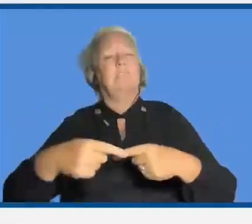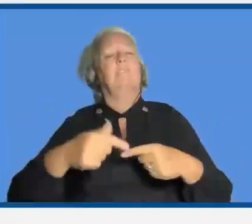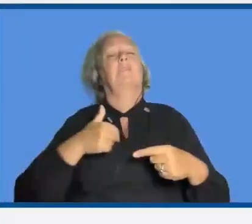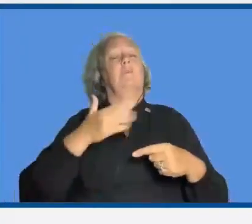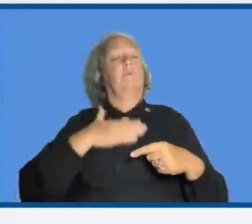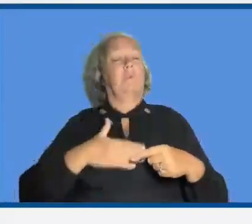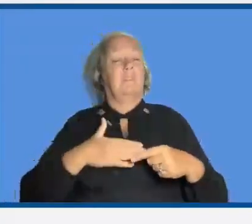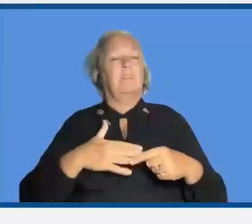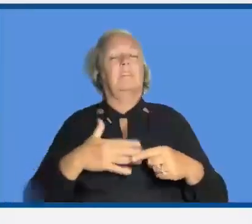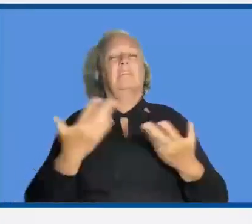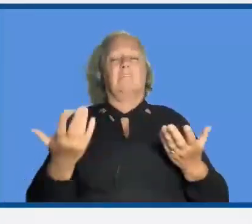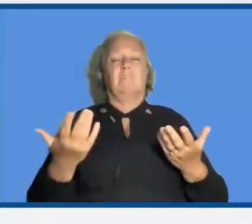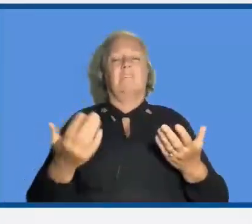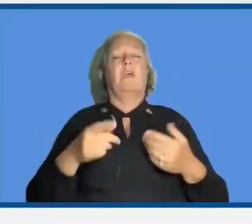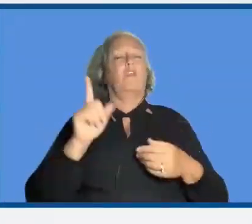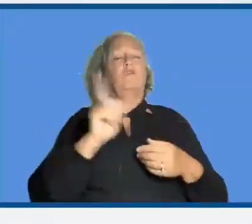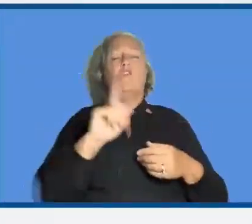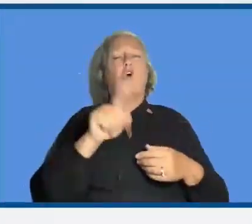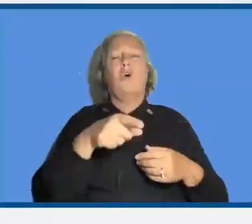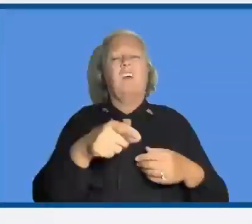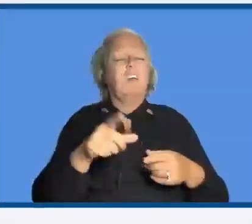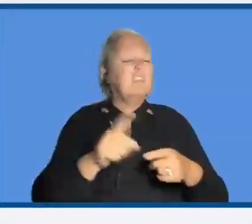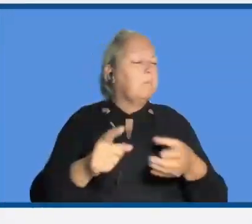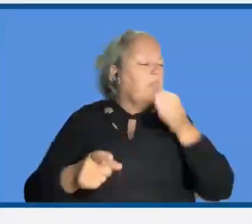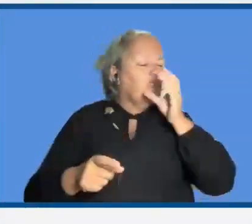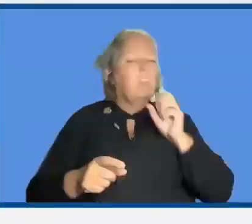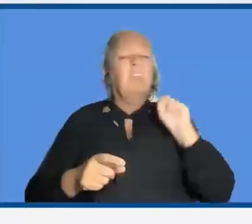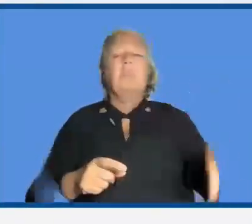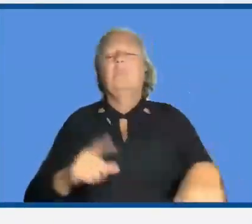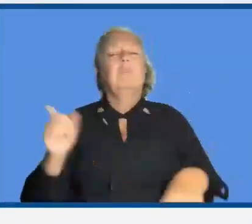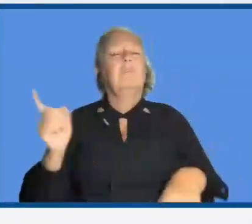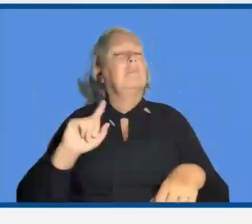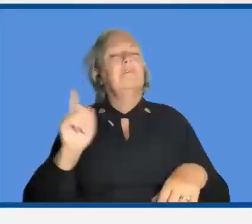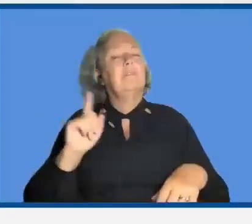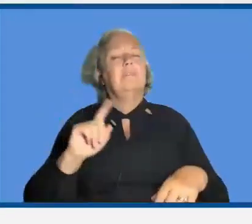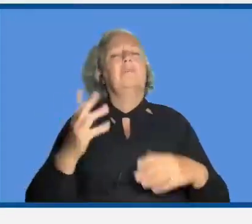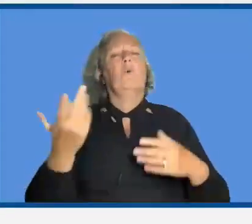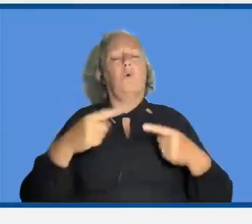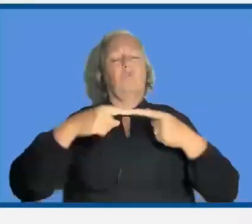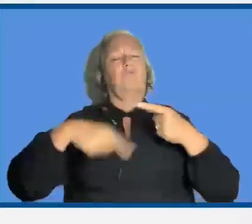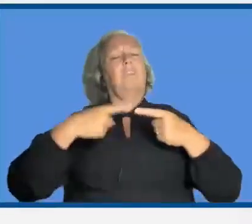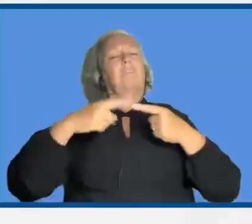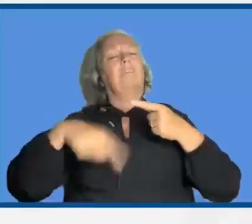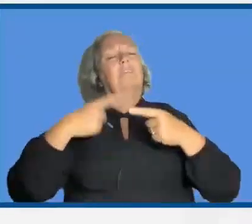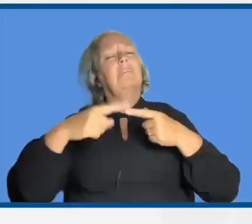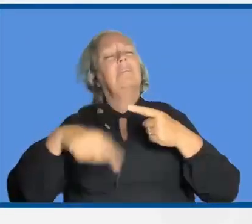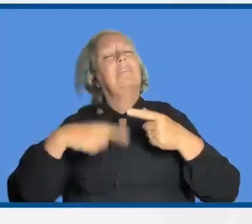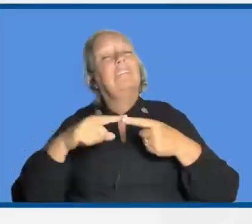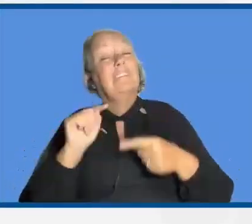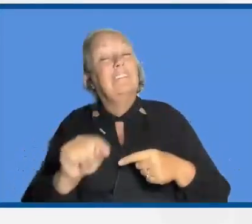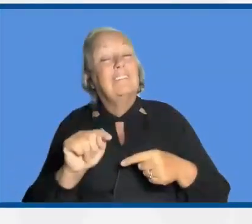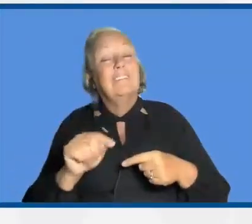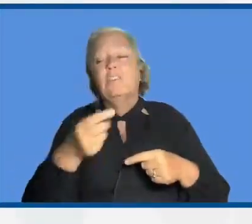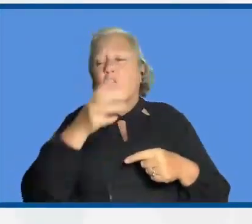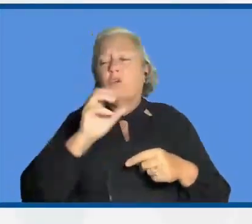single-use plastics, also to use recyclable materials. In order to make things easier, we have